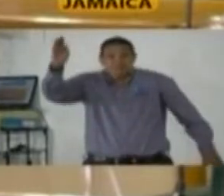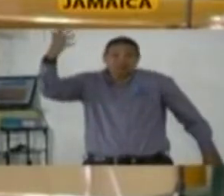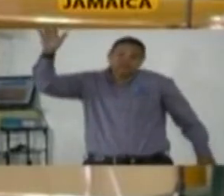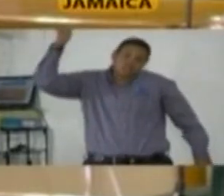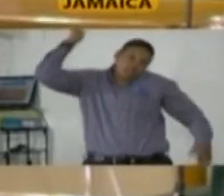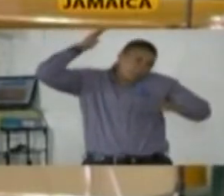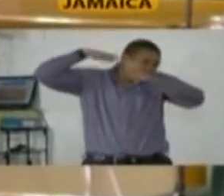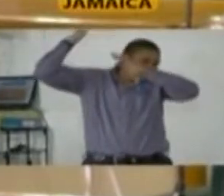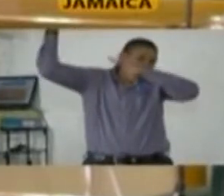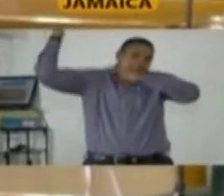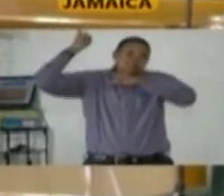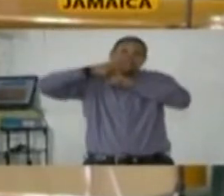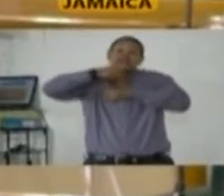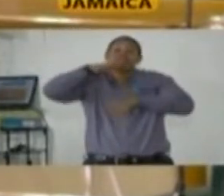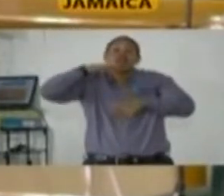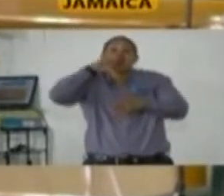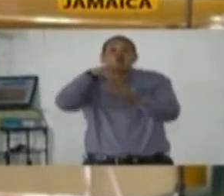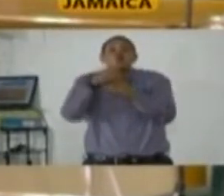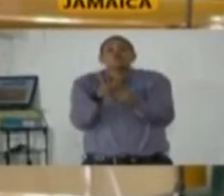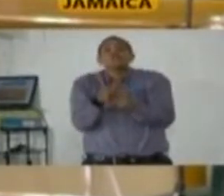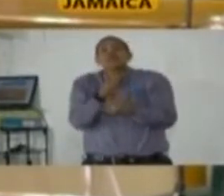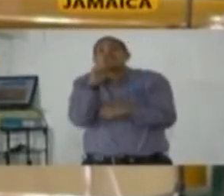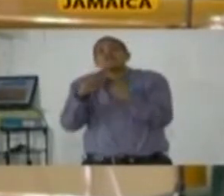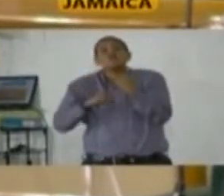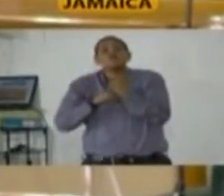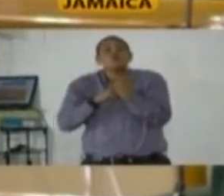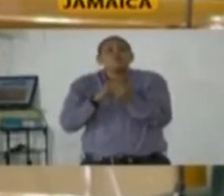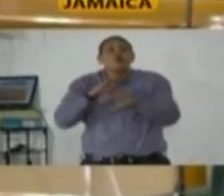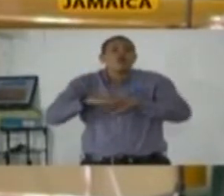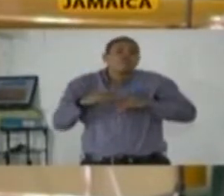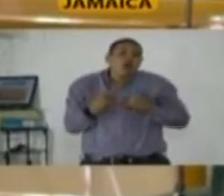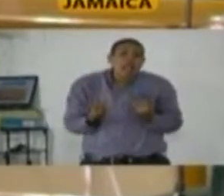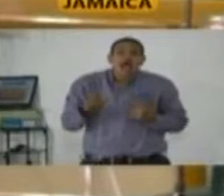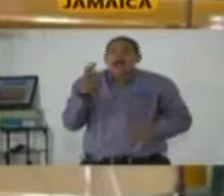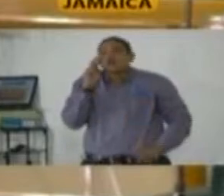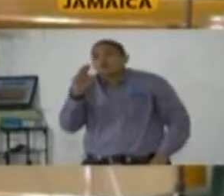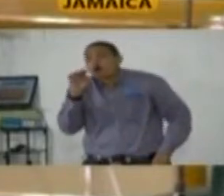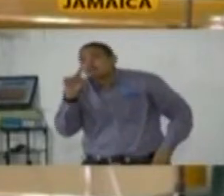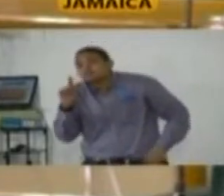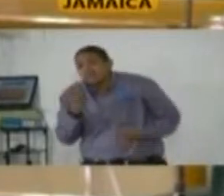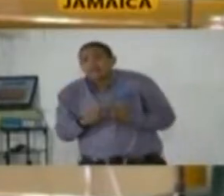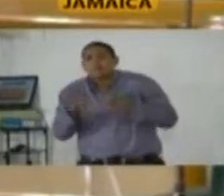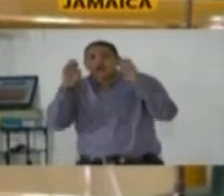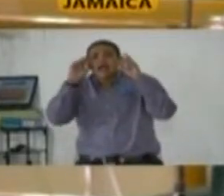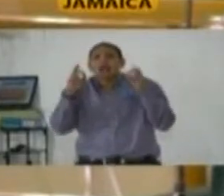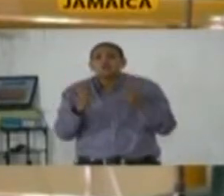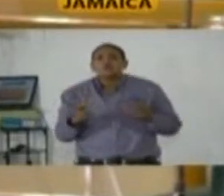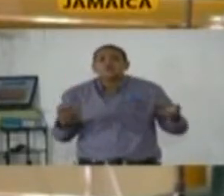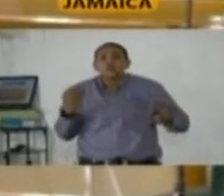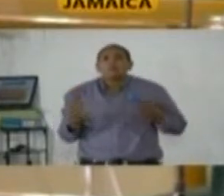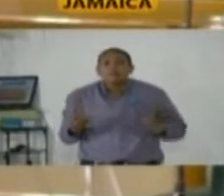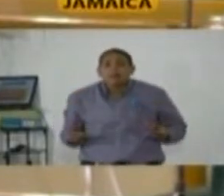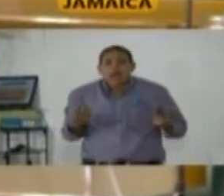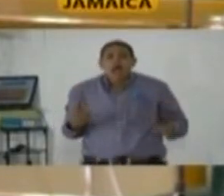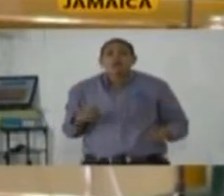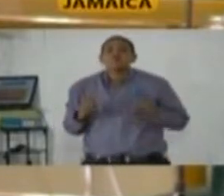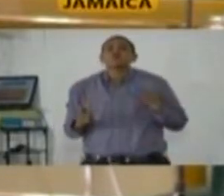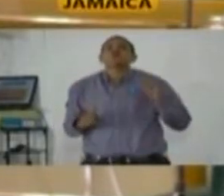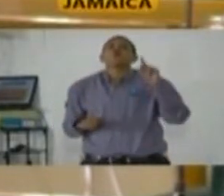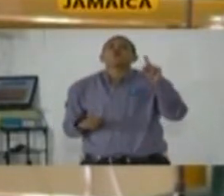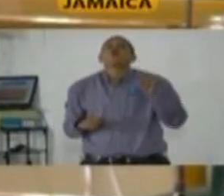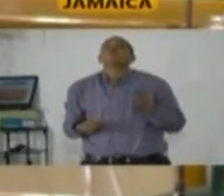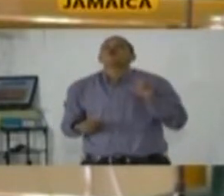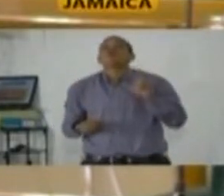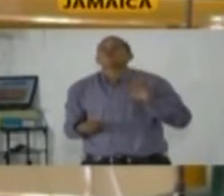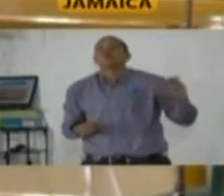figure does not include our continued support of online media platforms and educational resources, which is $1.2 billion